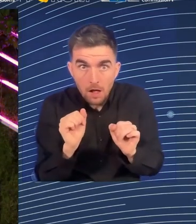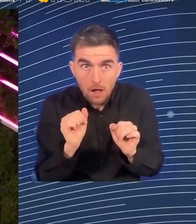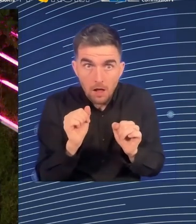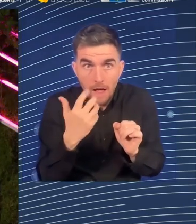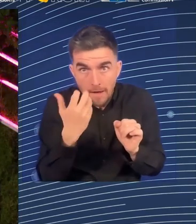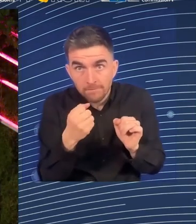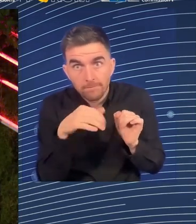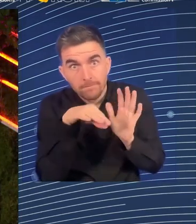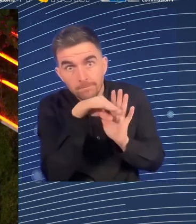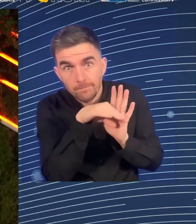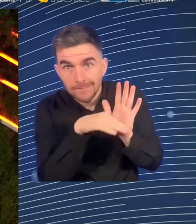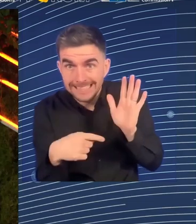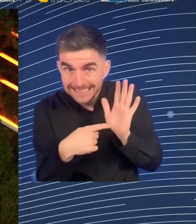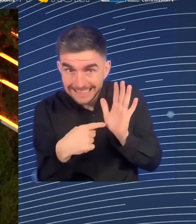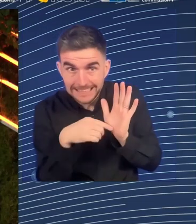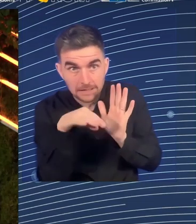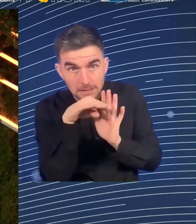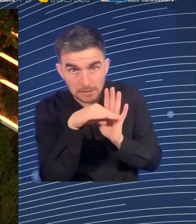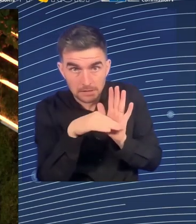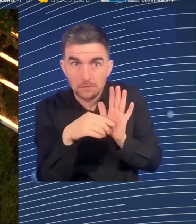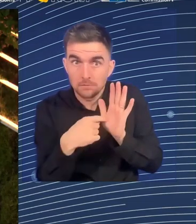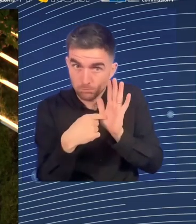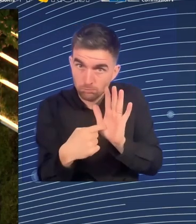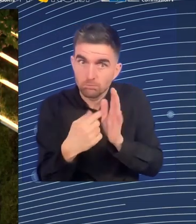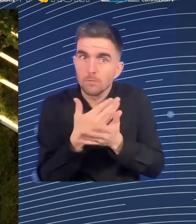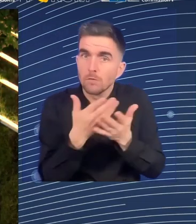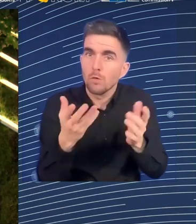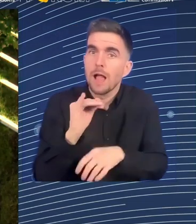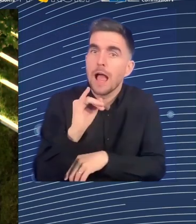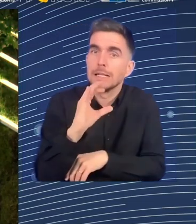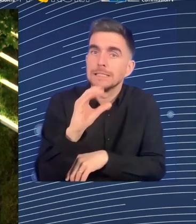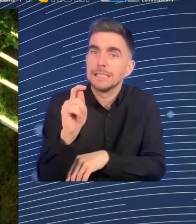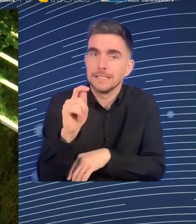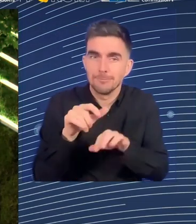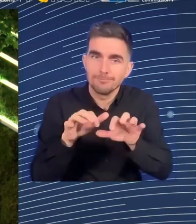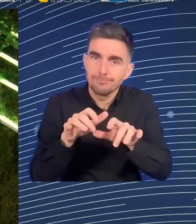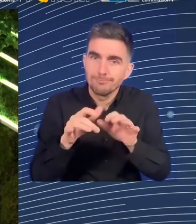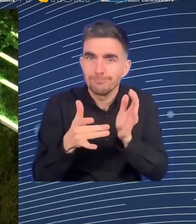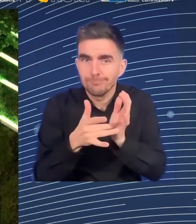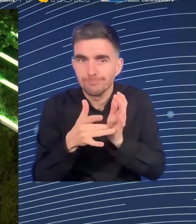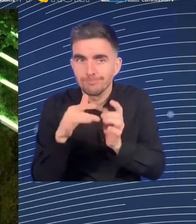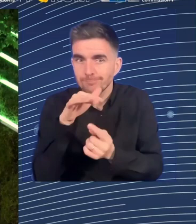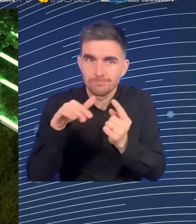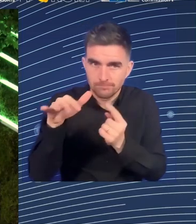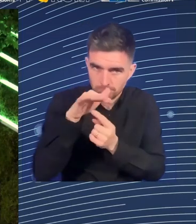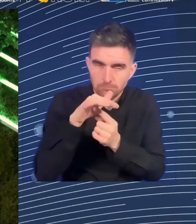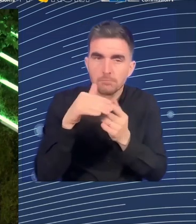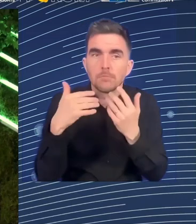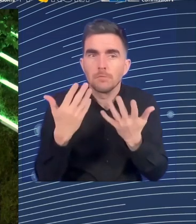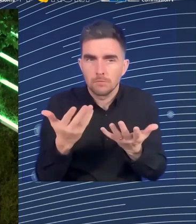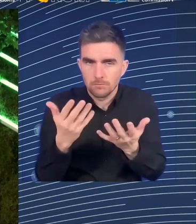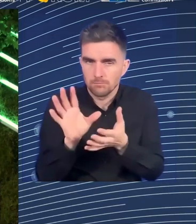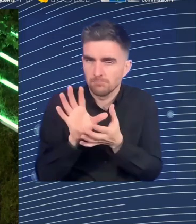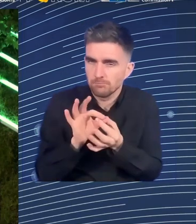gender segregation contributes to really persistent labor shortages in many occupations. And that